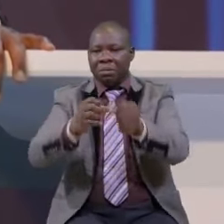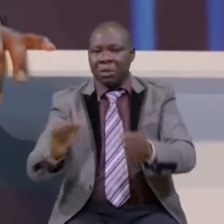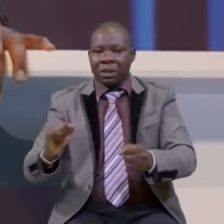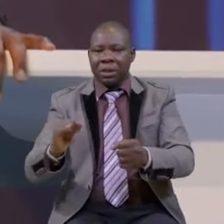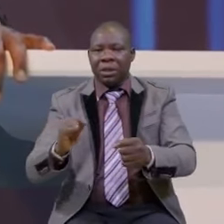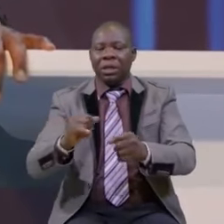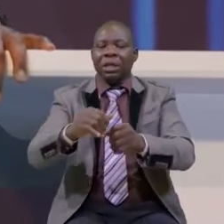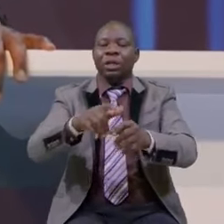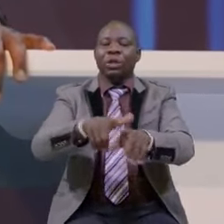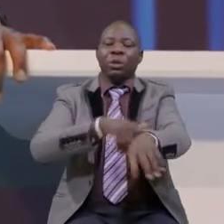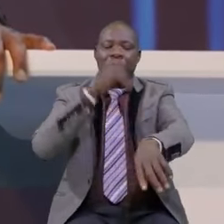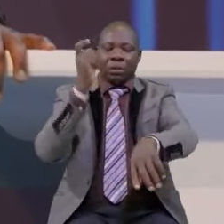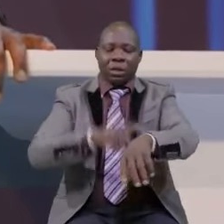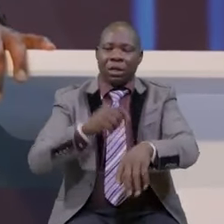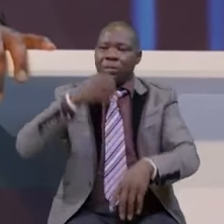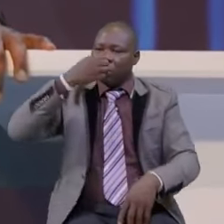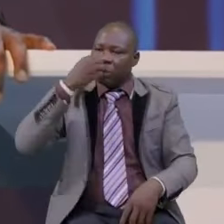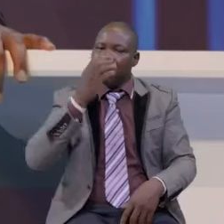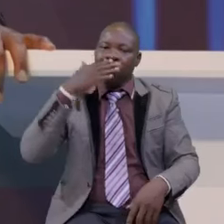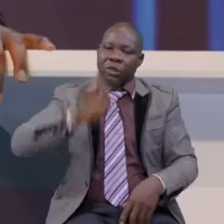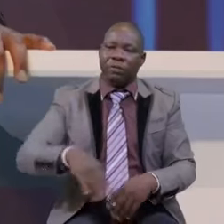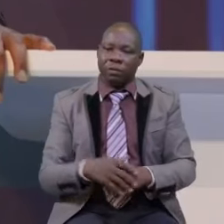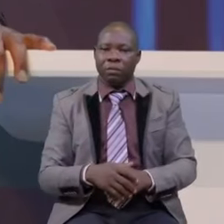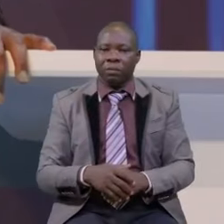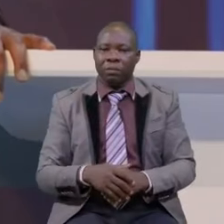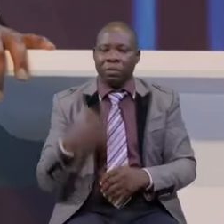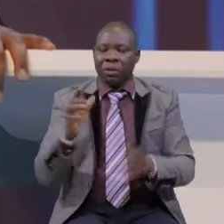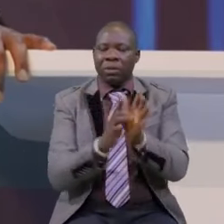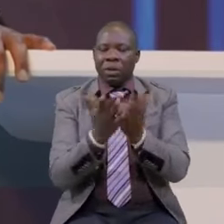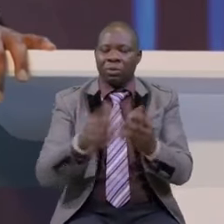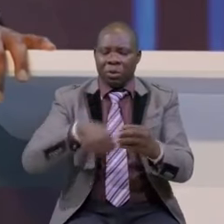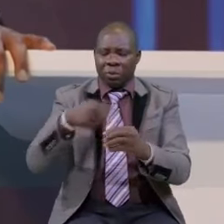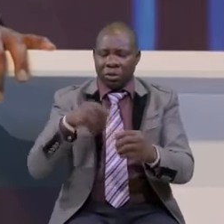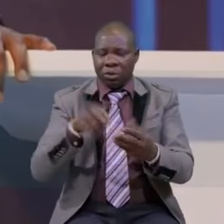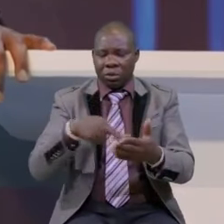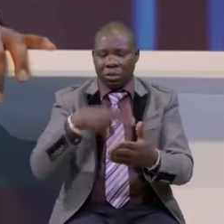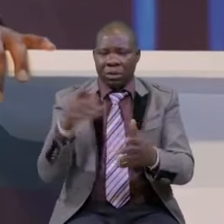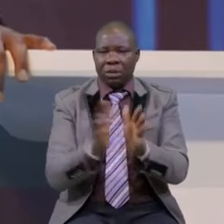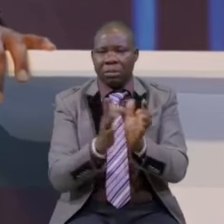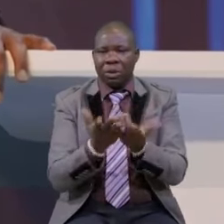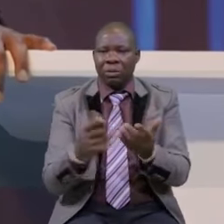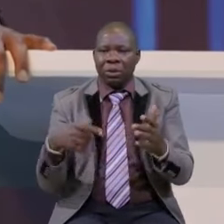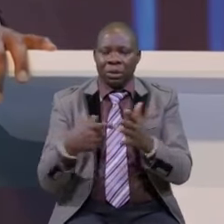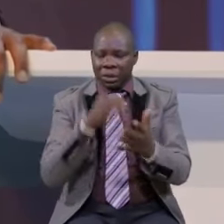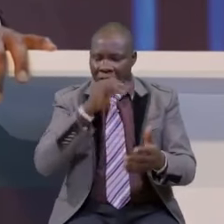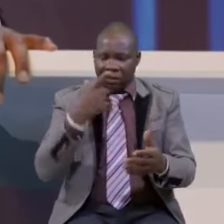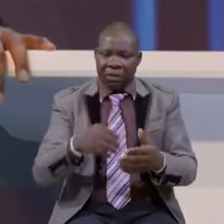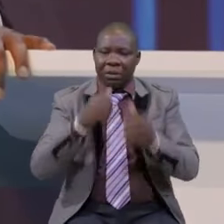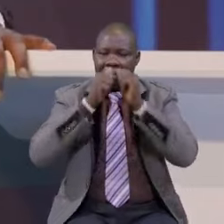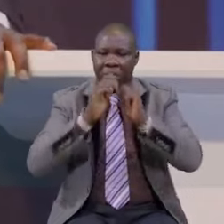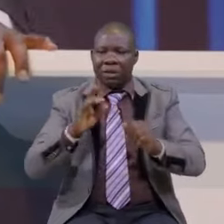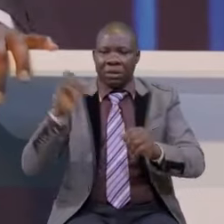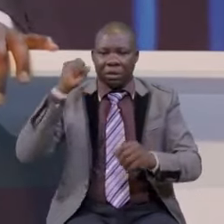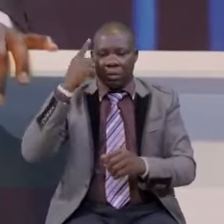lifelong evil. The Bible. When you read the Bible, this is the blessed illumination, and